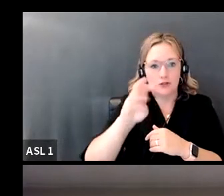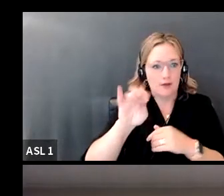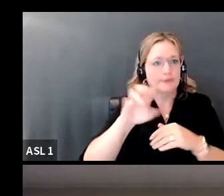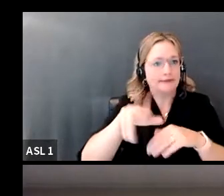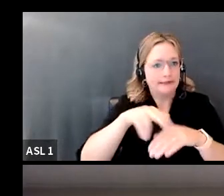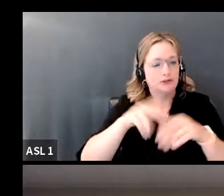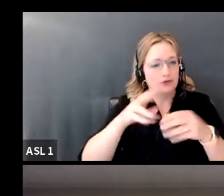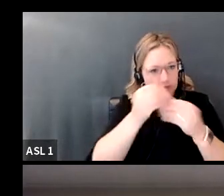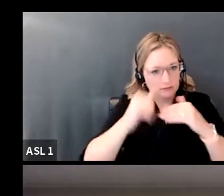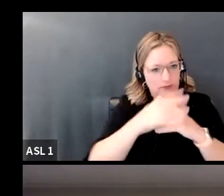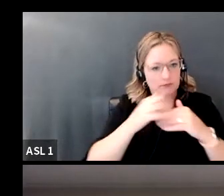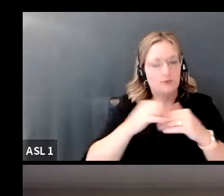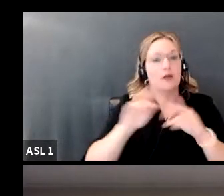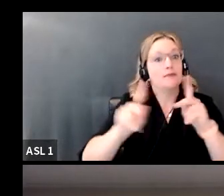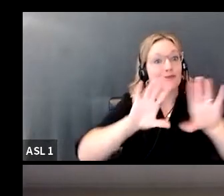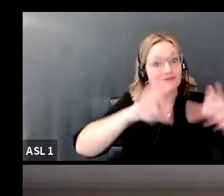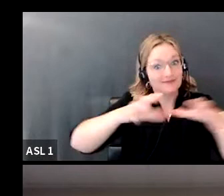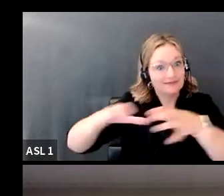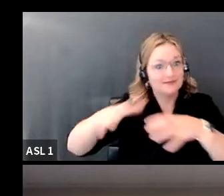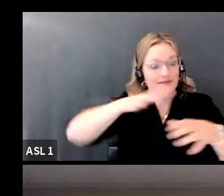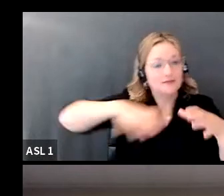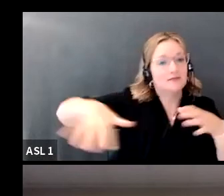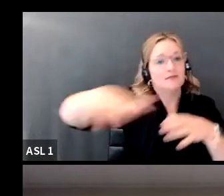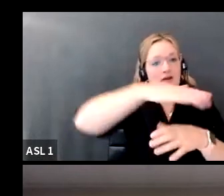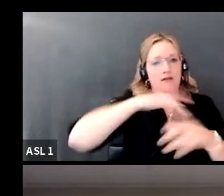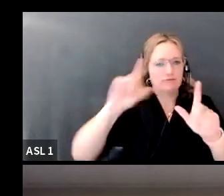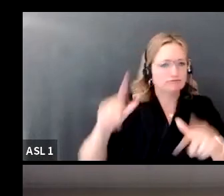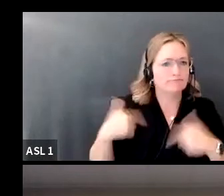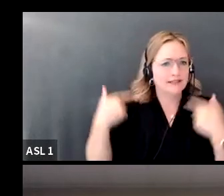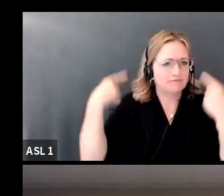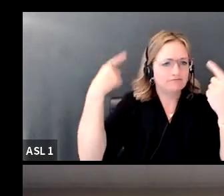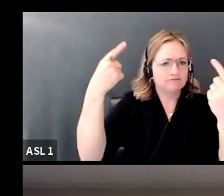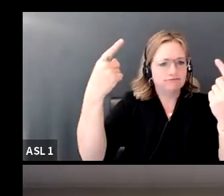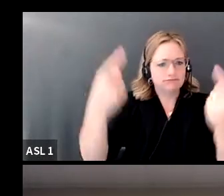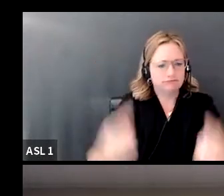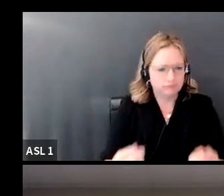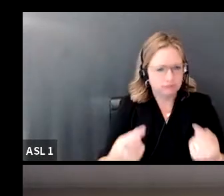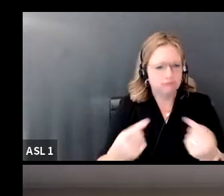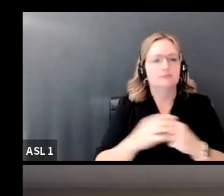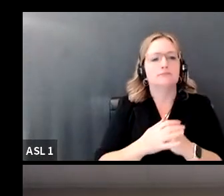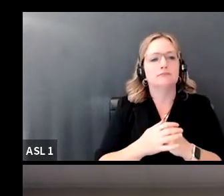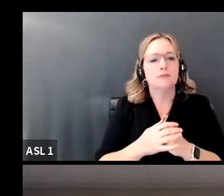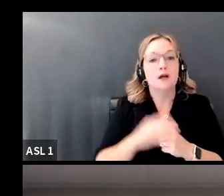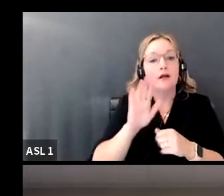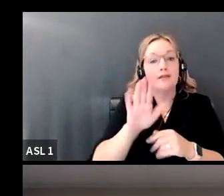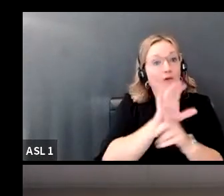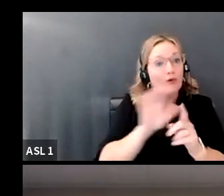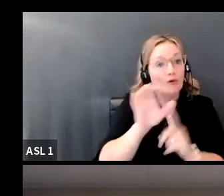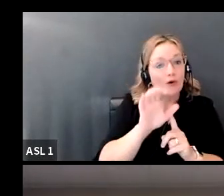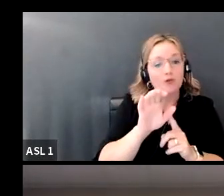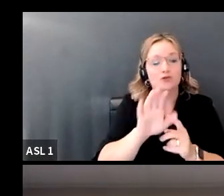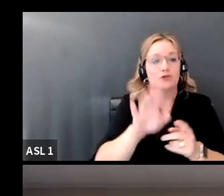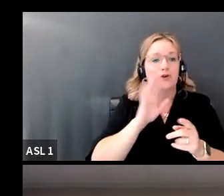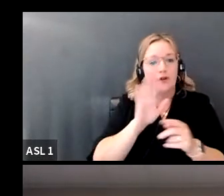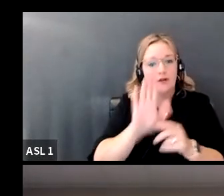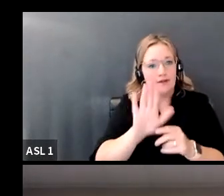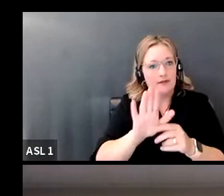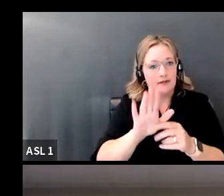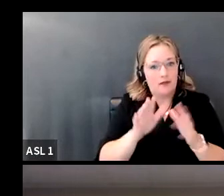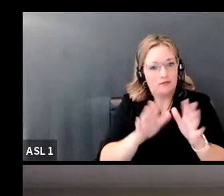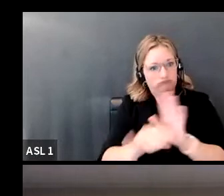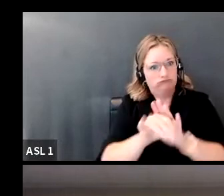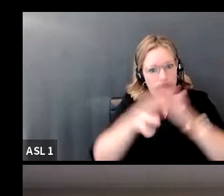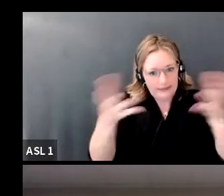the peoples of the algonquin anishinaabe nation have lived on this territory for millennia their culture and presence have nurtured and